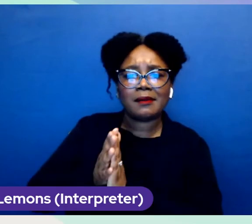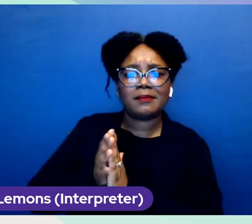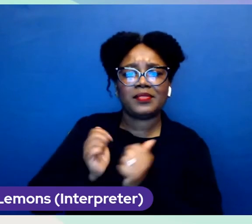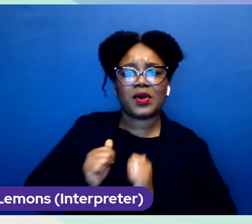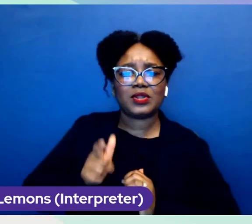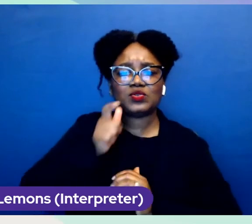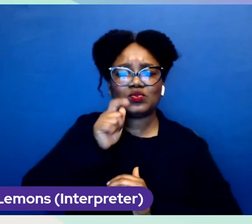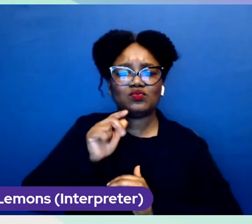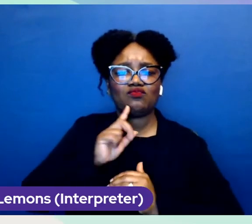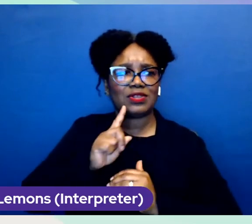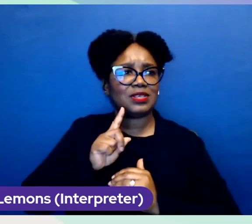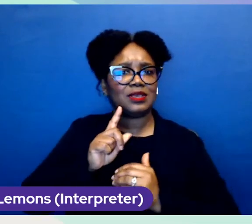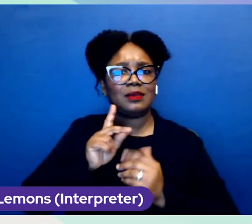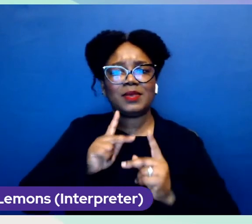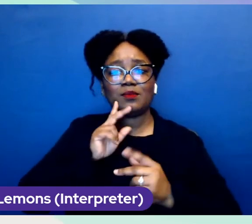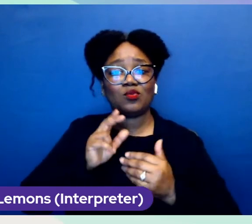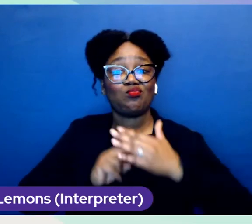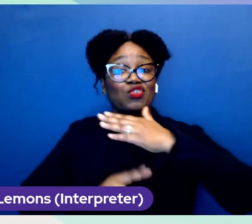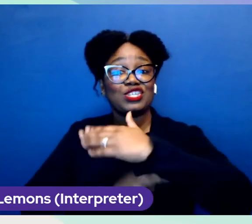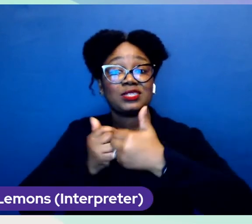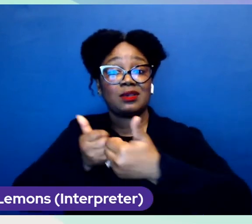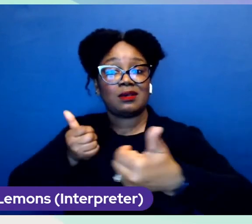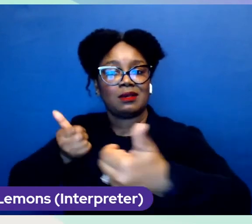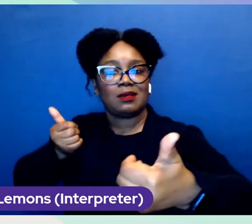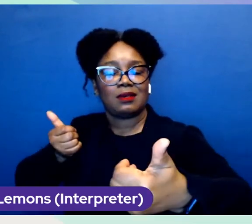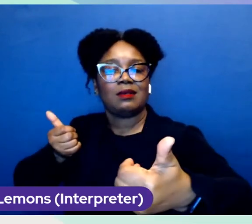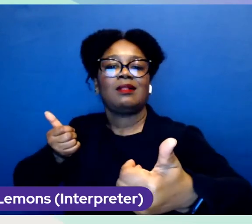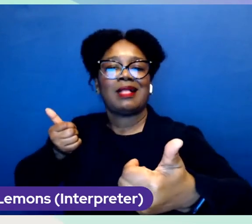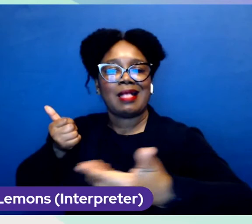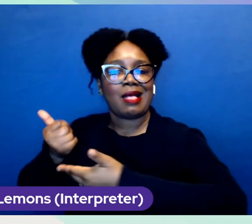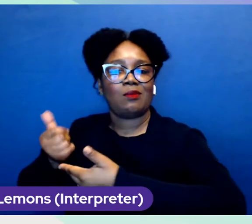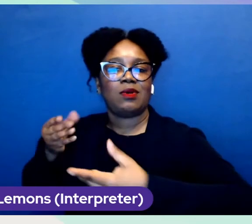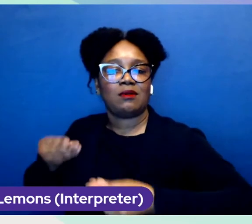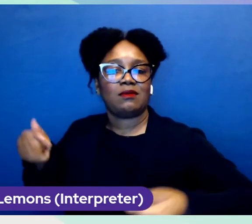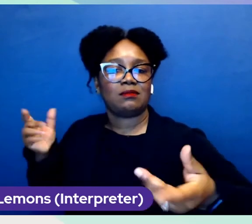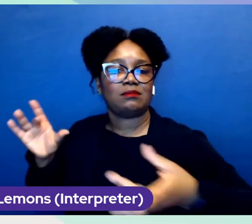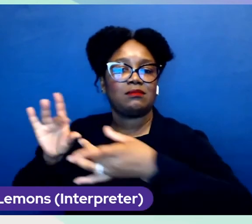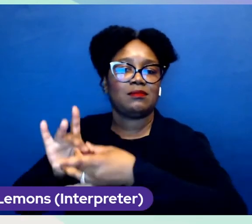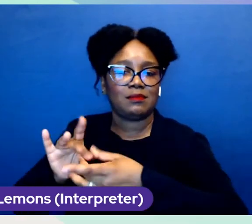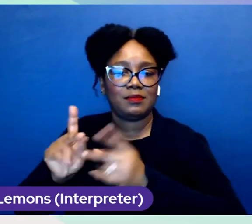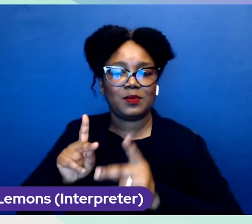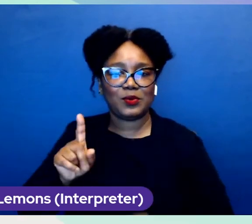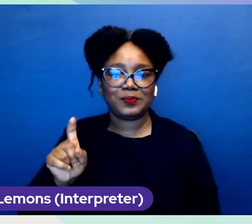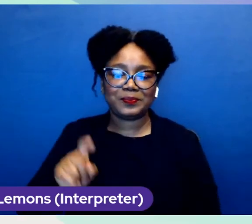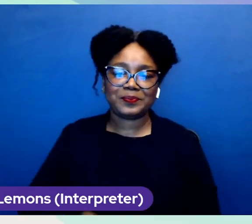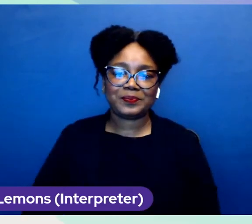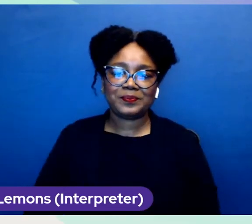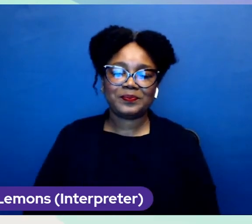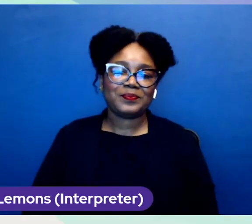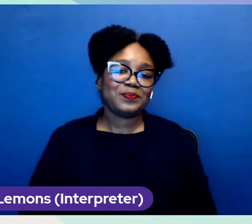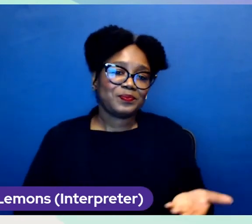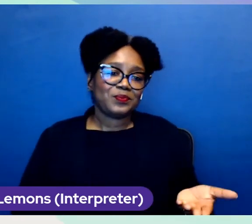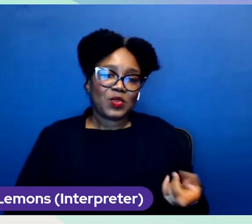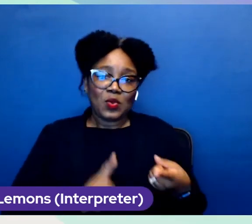together? Oh, cool. Well, when I speak of musicians, I speak for, you know, musicians like me who've had